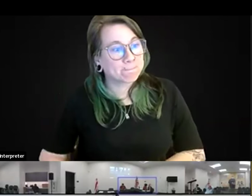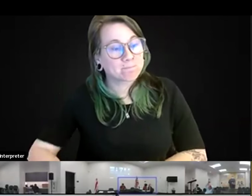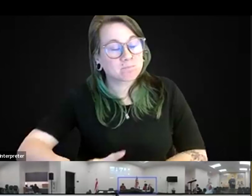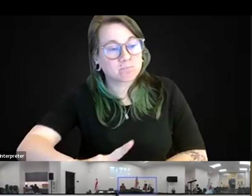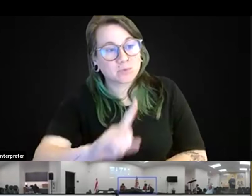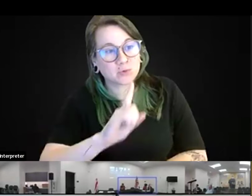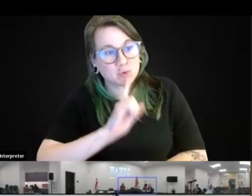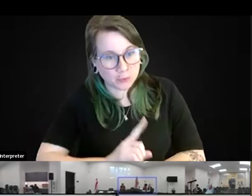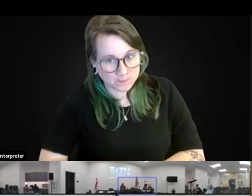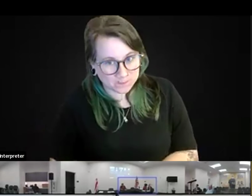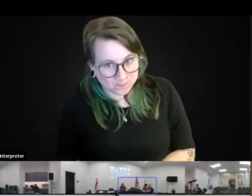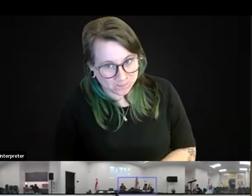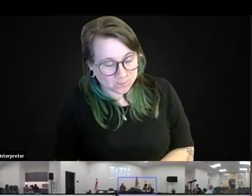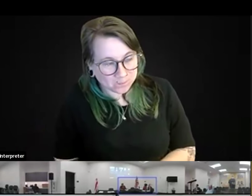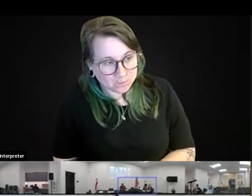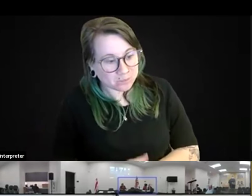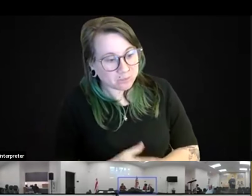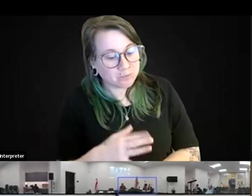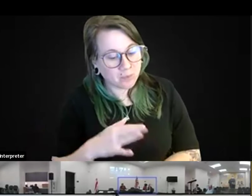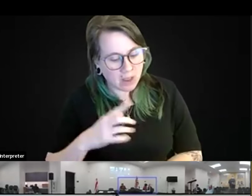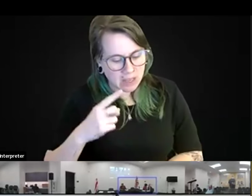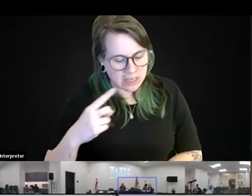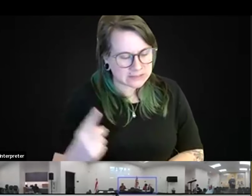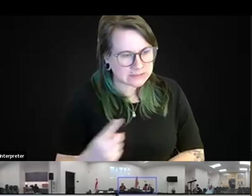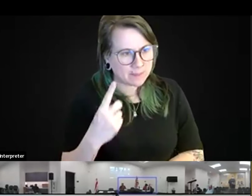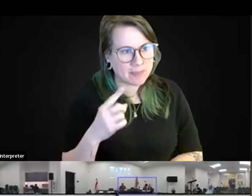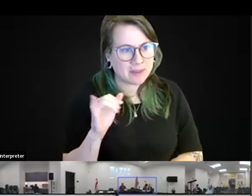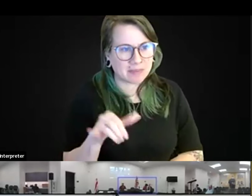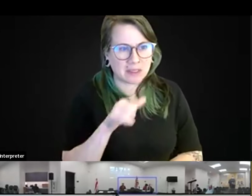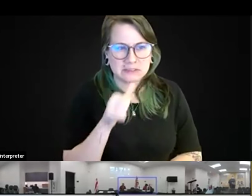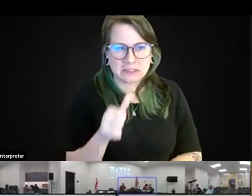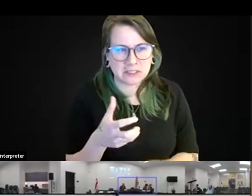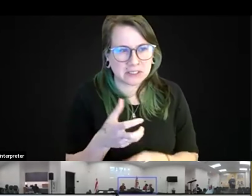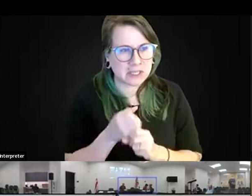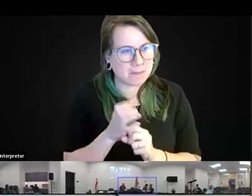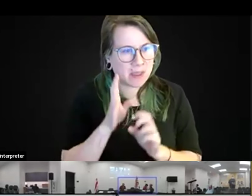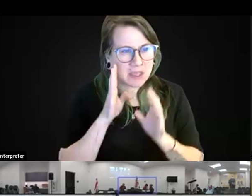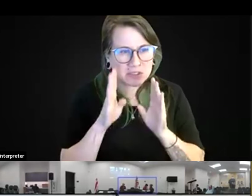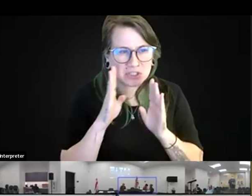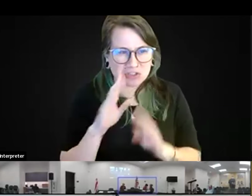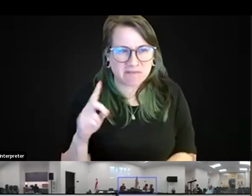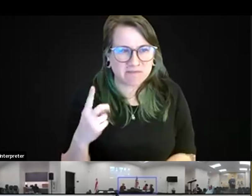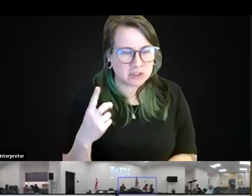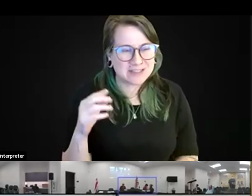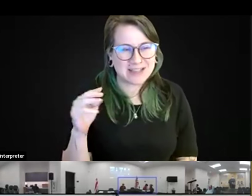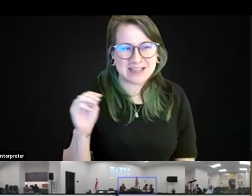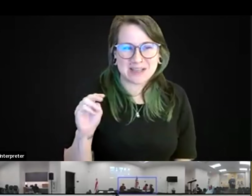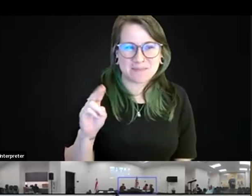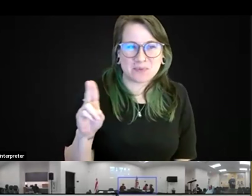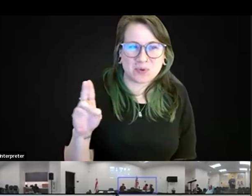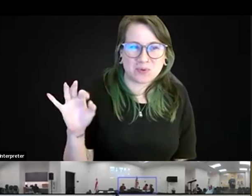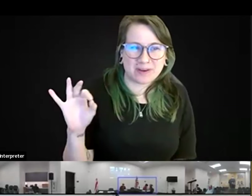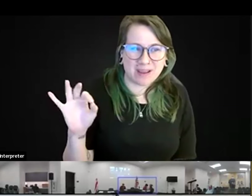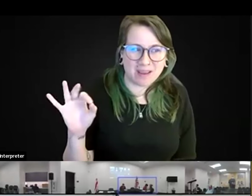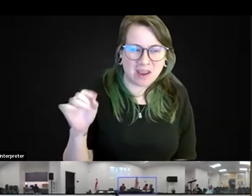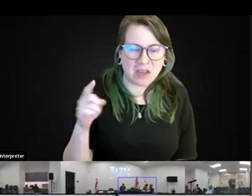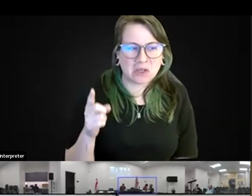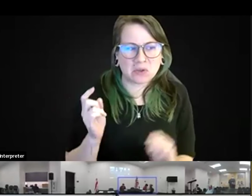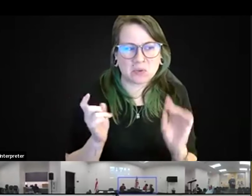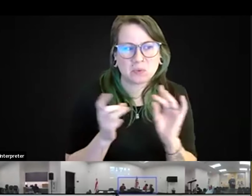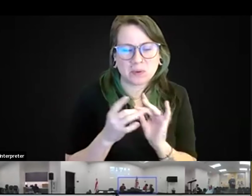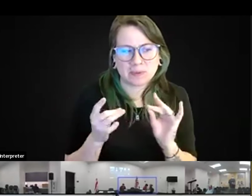Sure. Something that didn't catch my attention at first. The MU9 you were